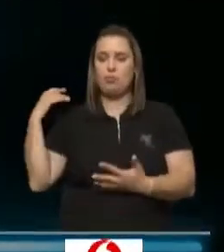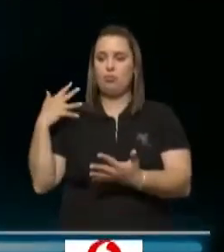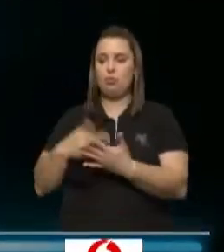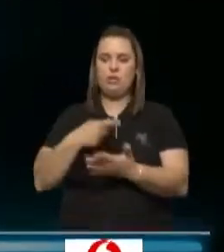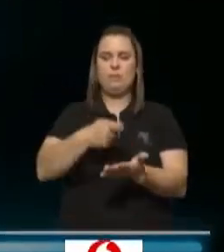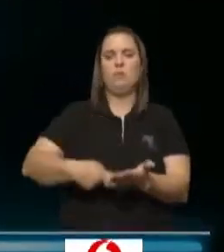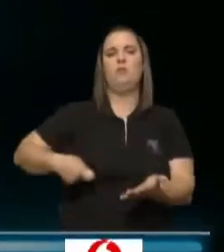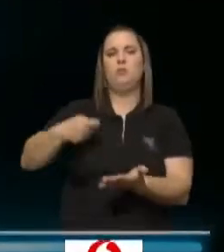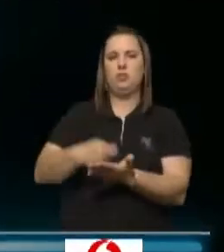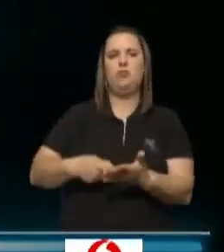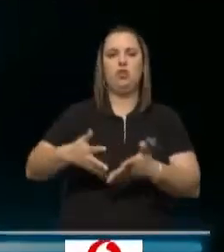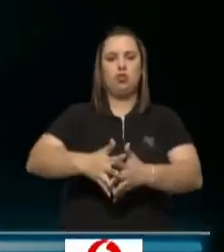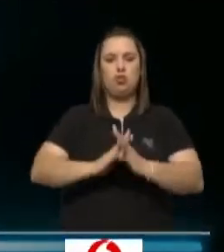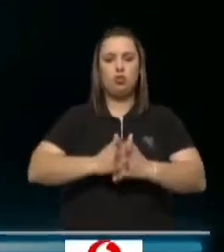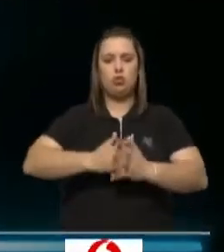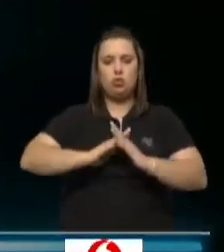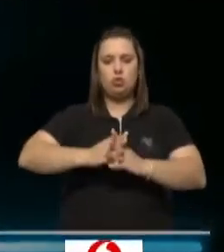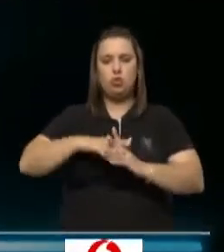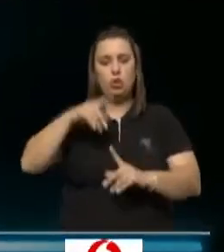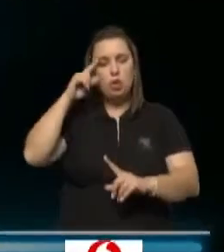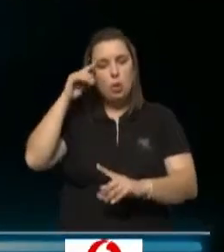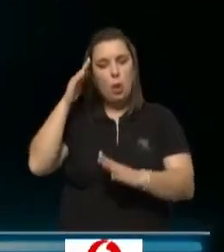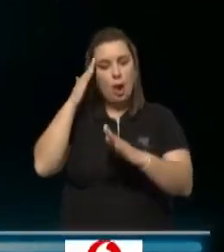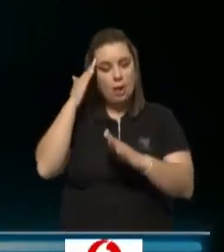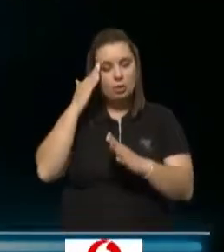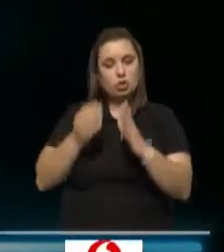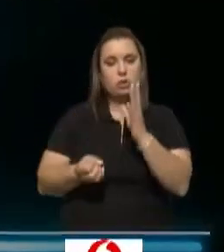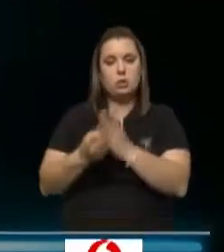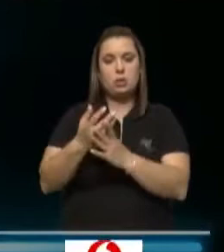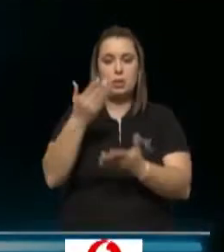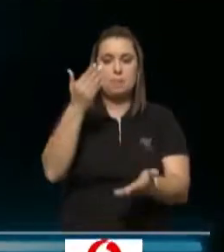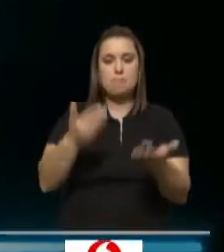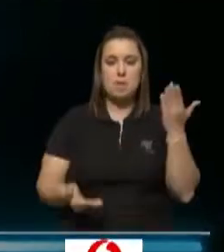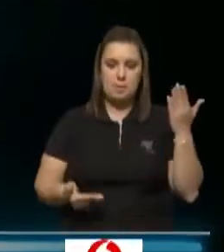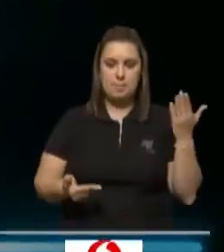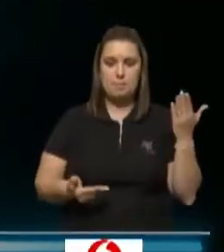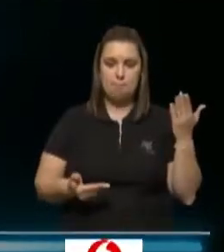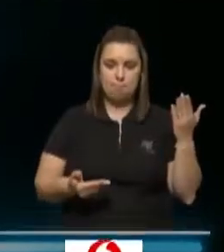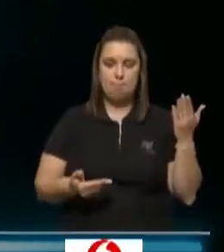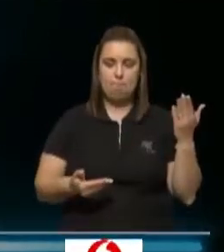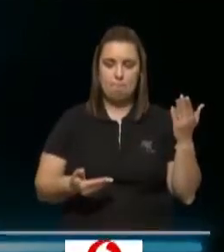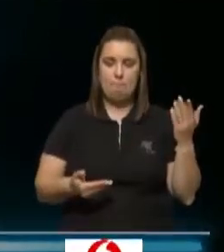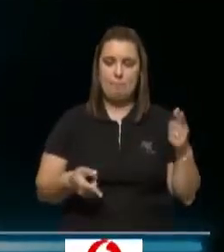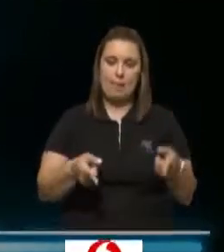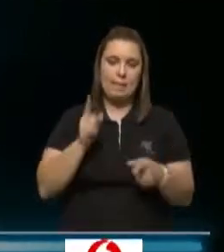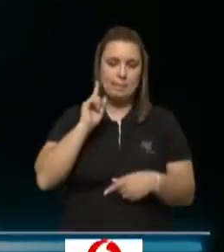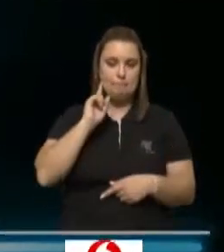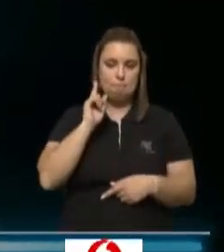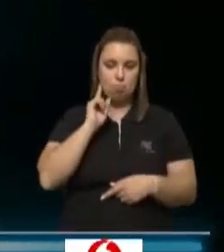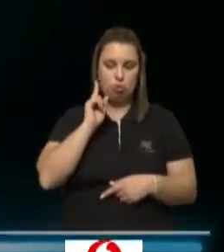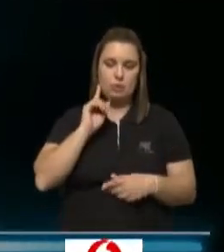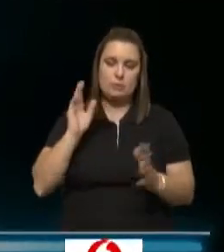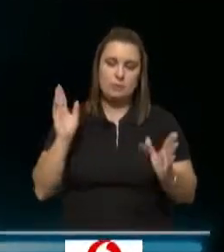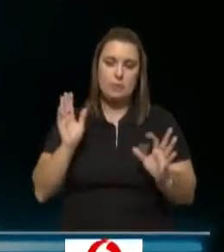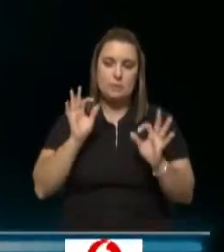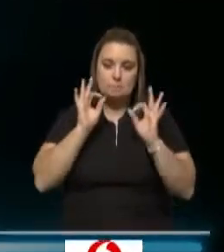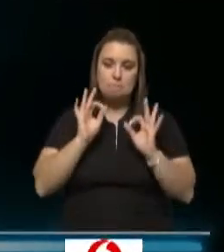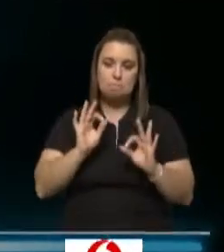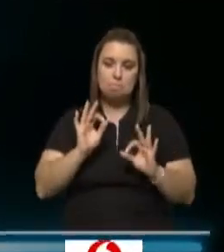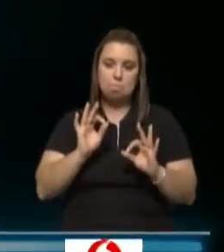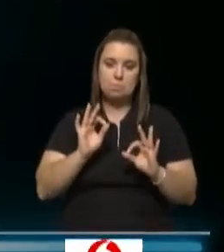for 30 or years in the market investing on infrastructures, I think it's going to bring a